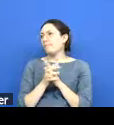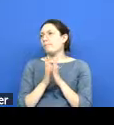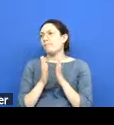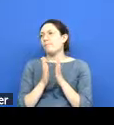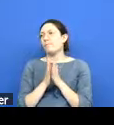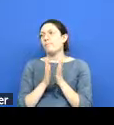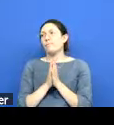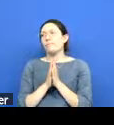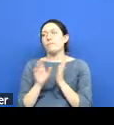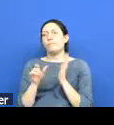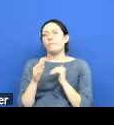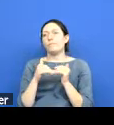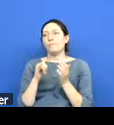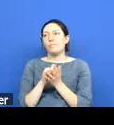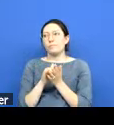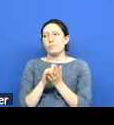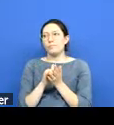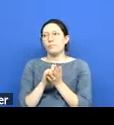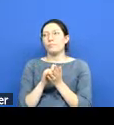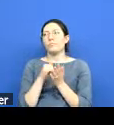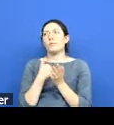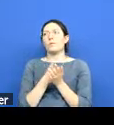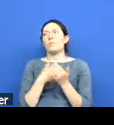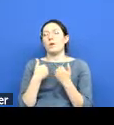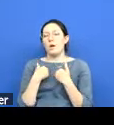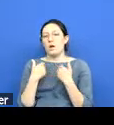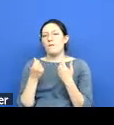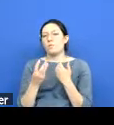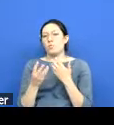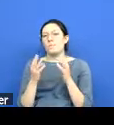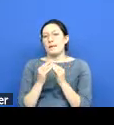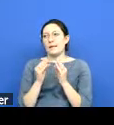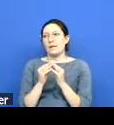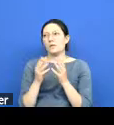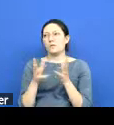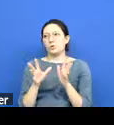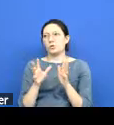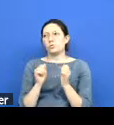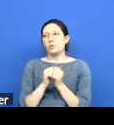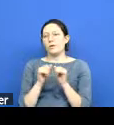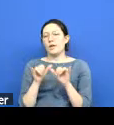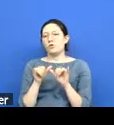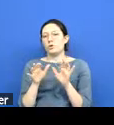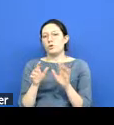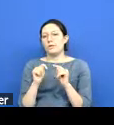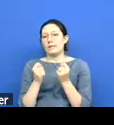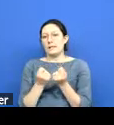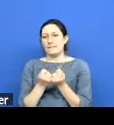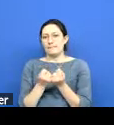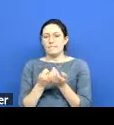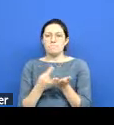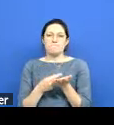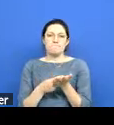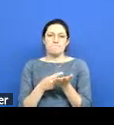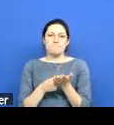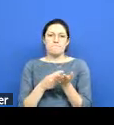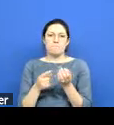other than that, like I said, we had a couple of meetings with our engineering team to go over this,